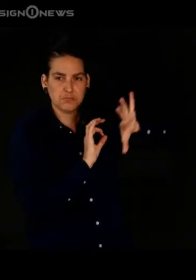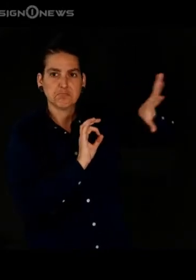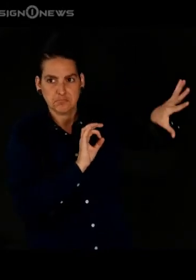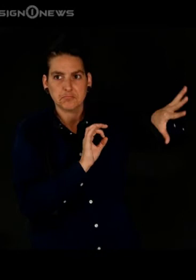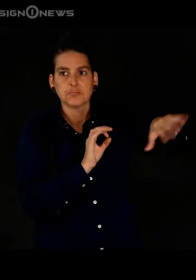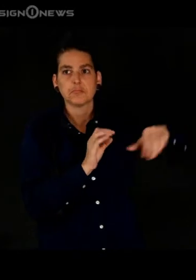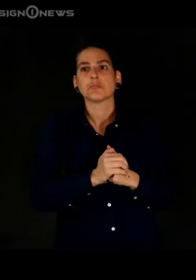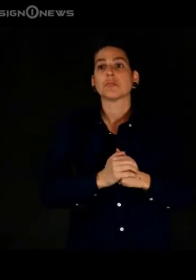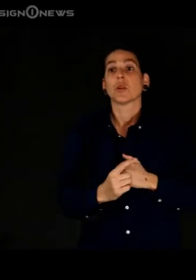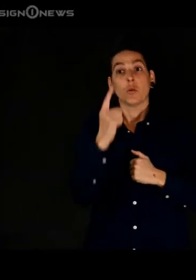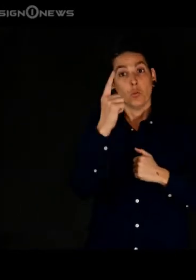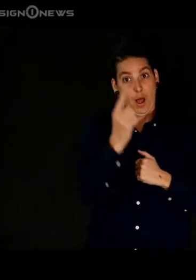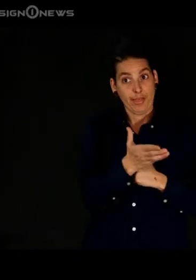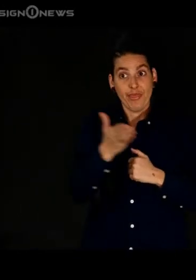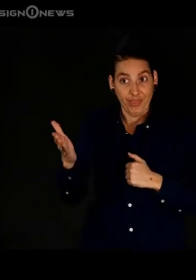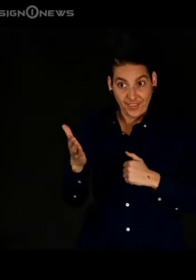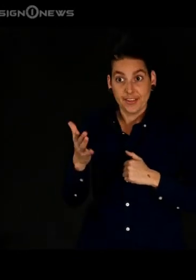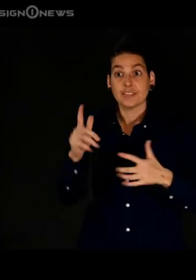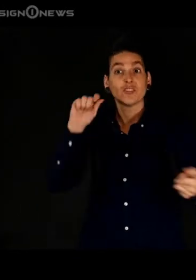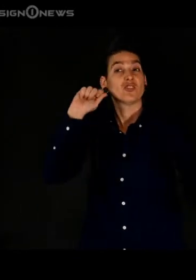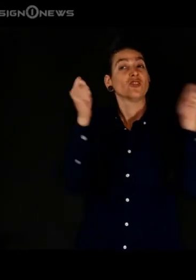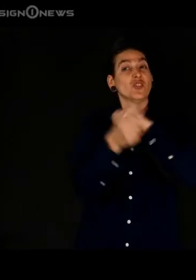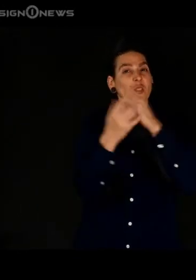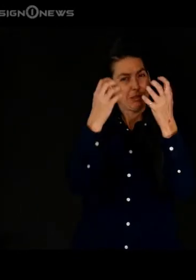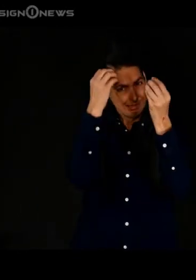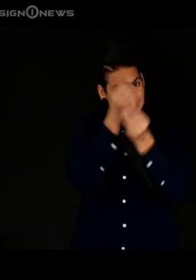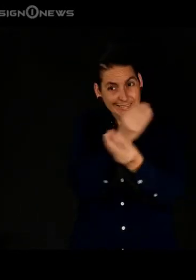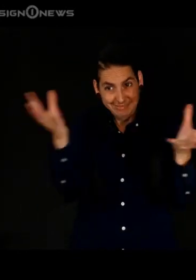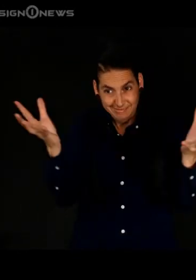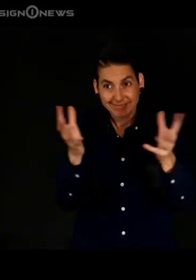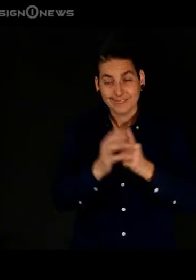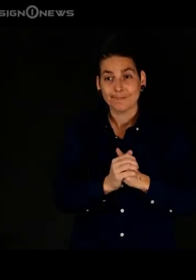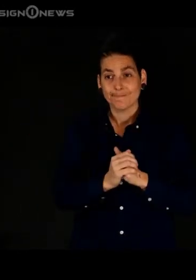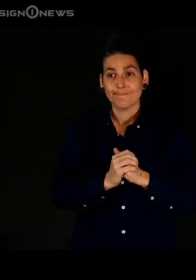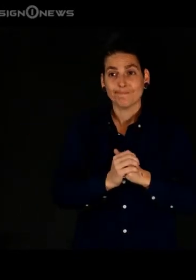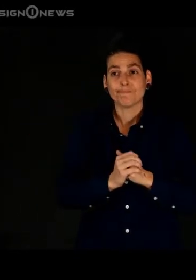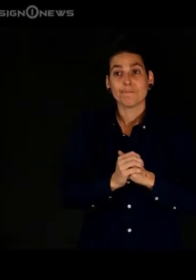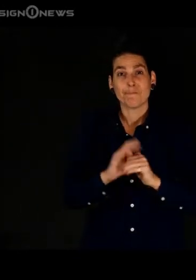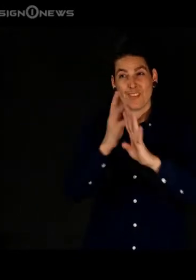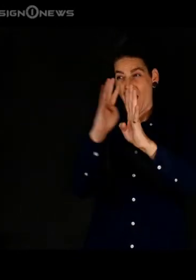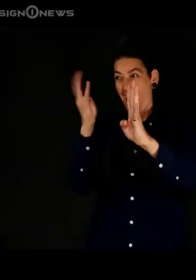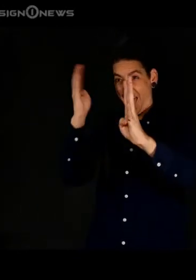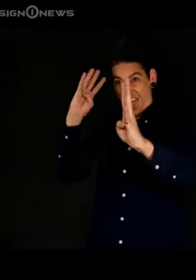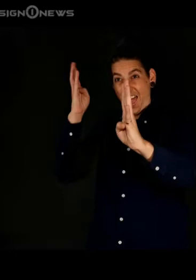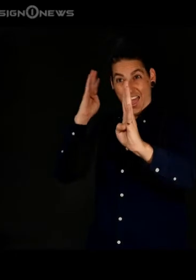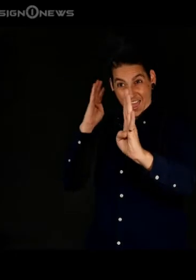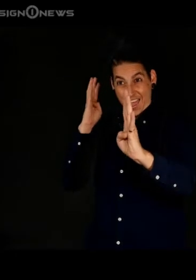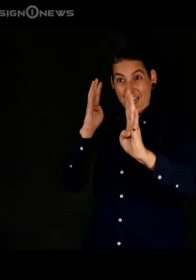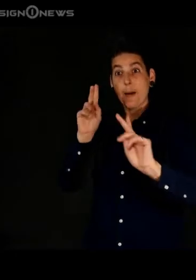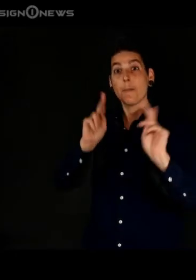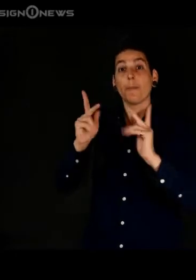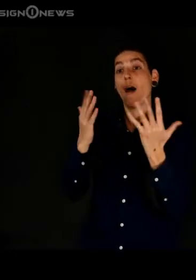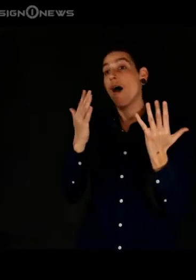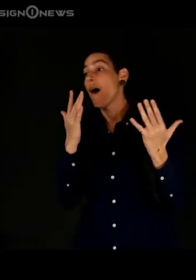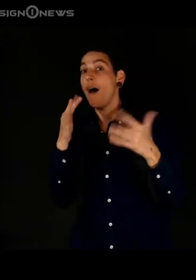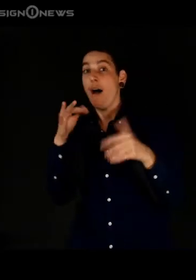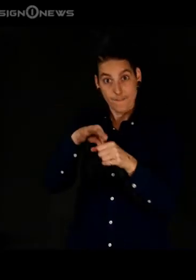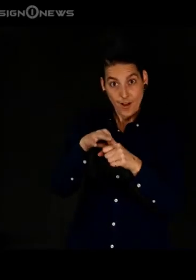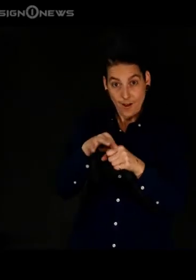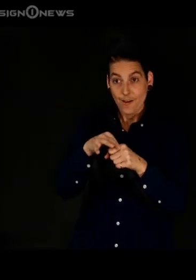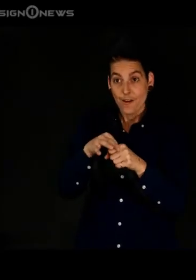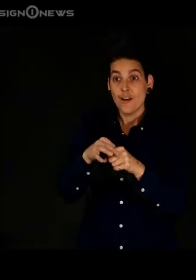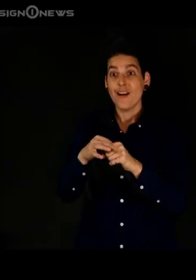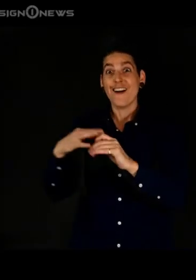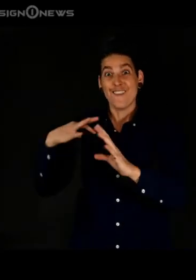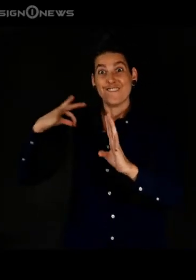One thing that changed is volunteers can no longer come by